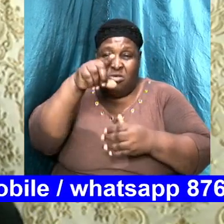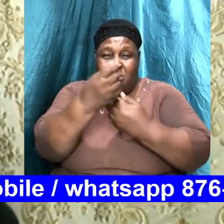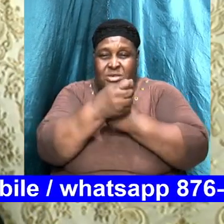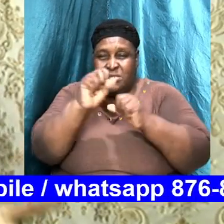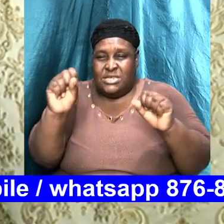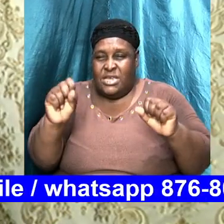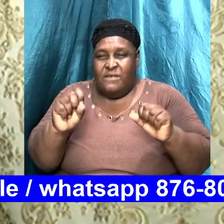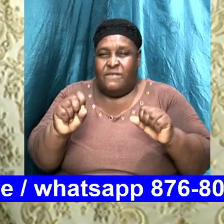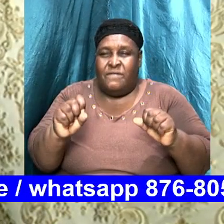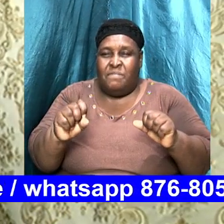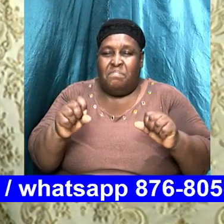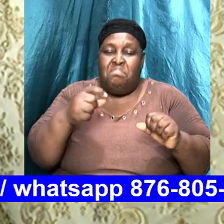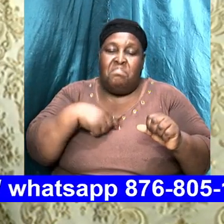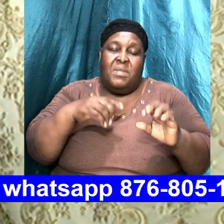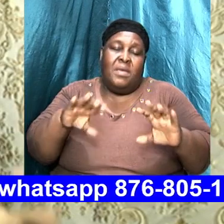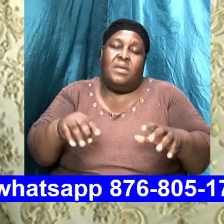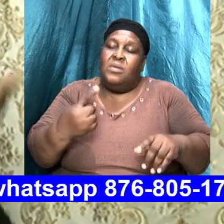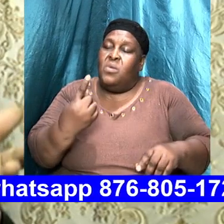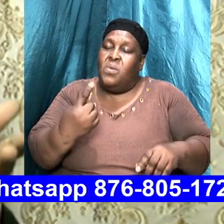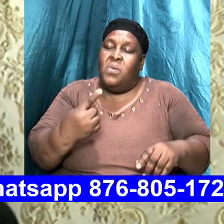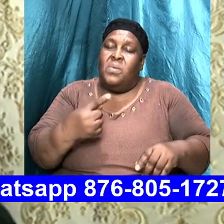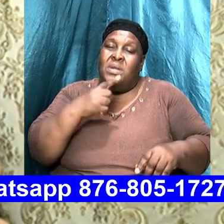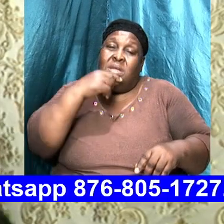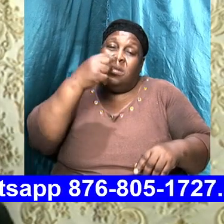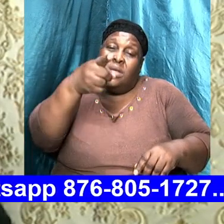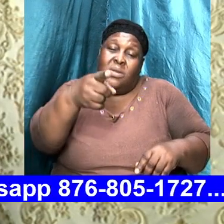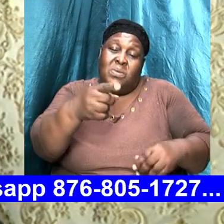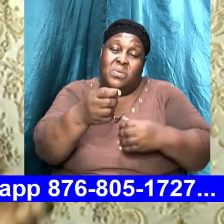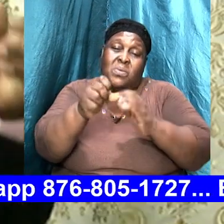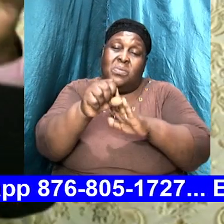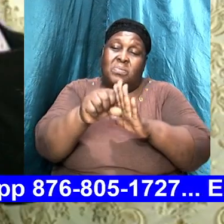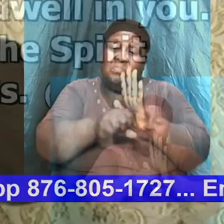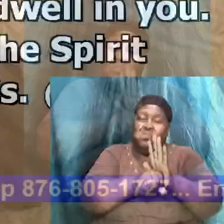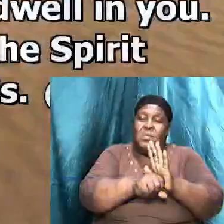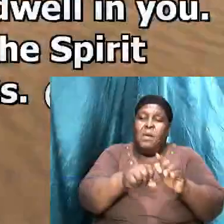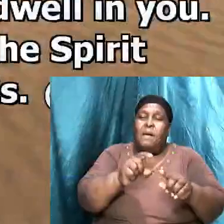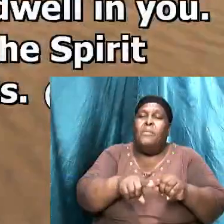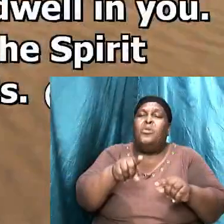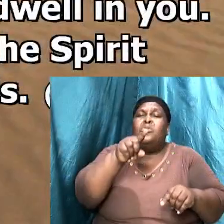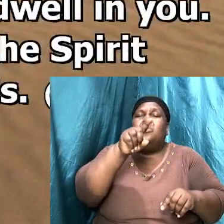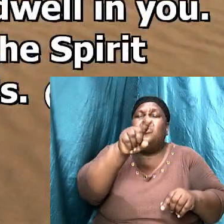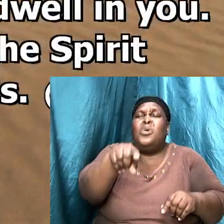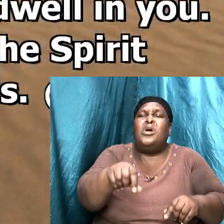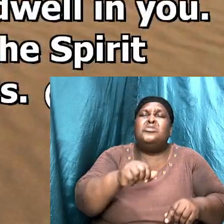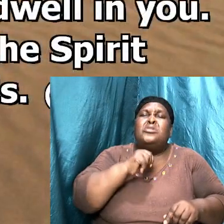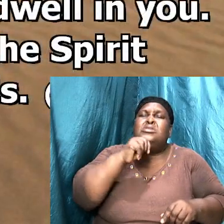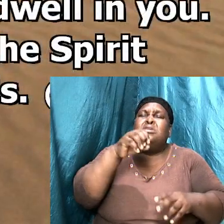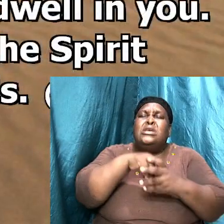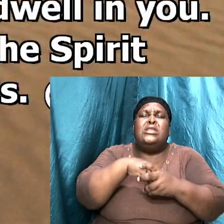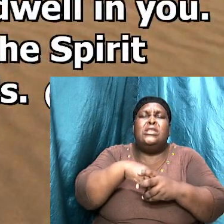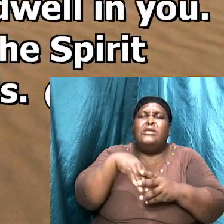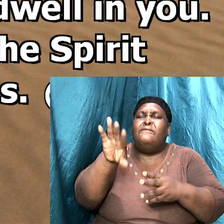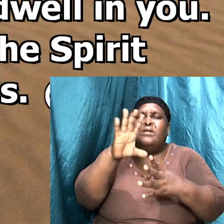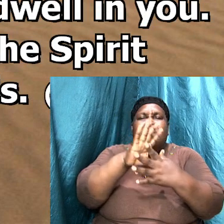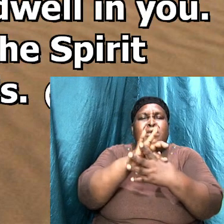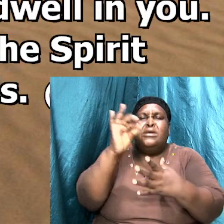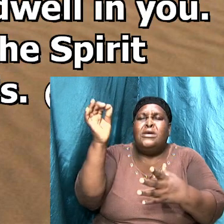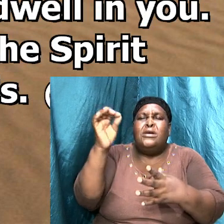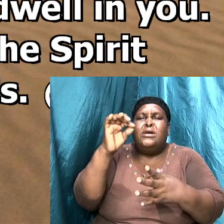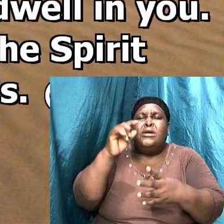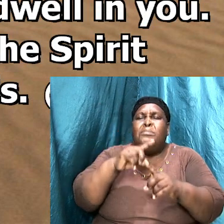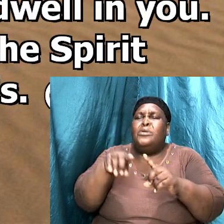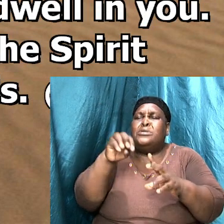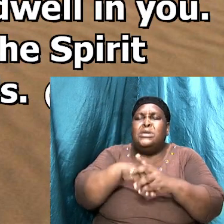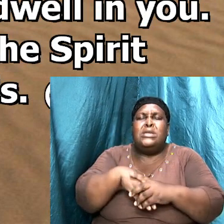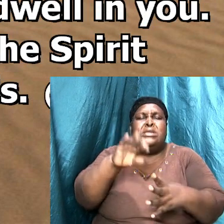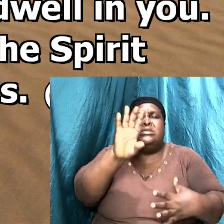I can only tell you the scriptures. Romans 8 verses 9. But ye are not in the flesh but in